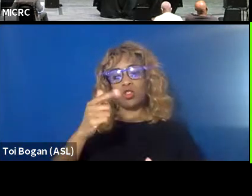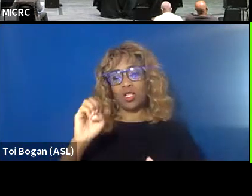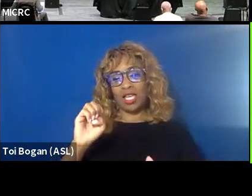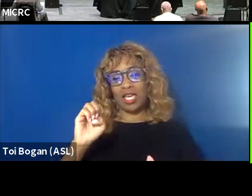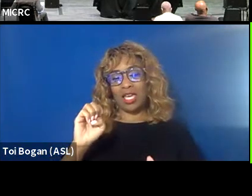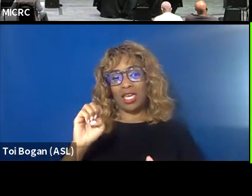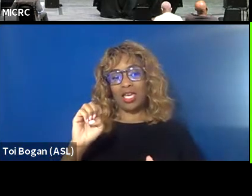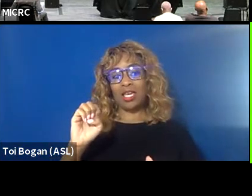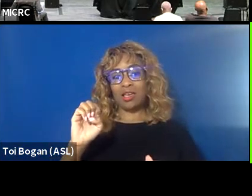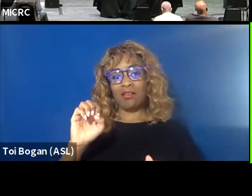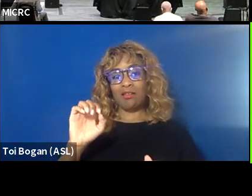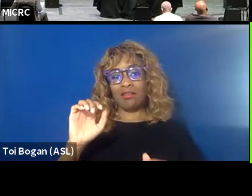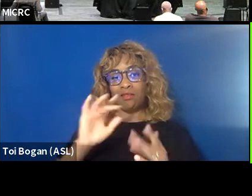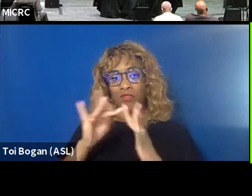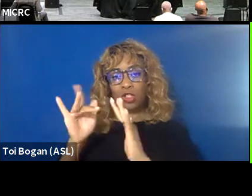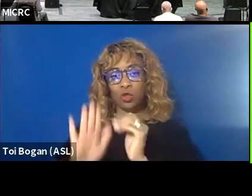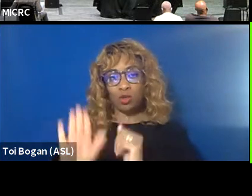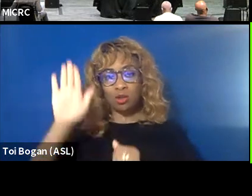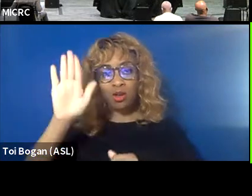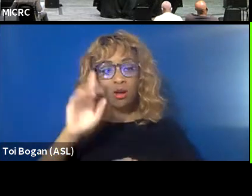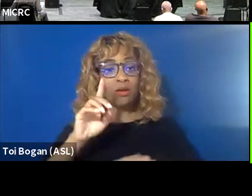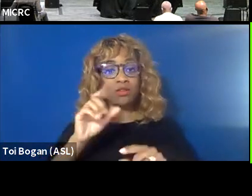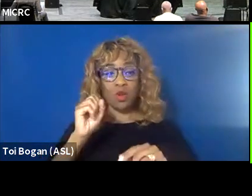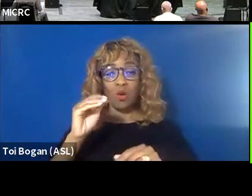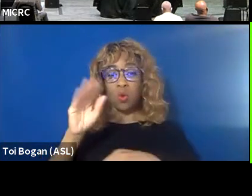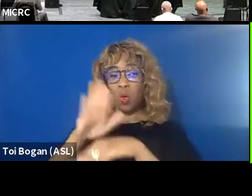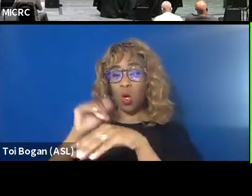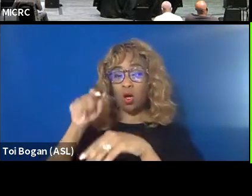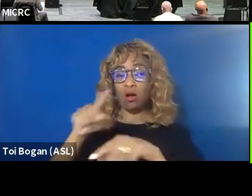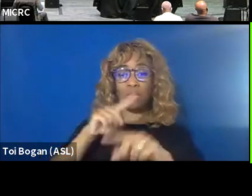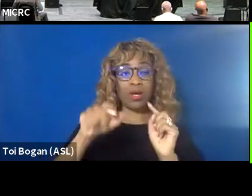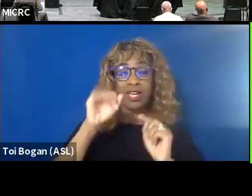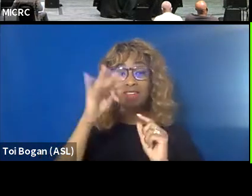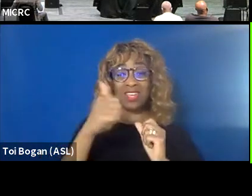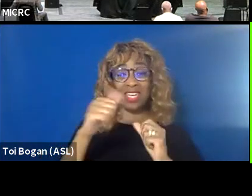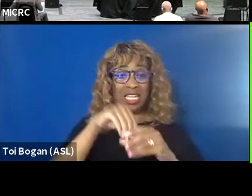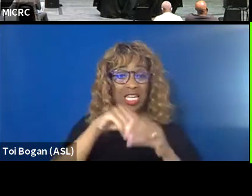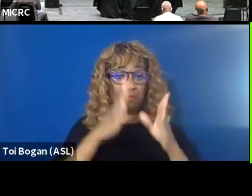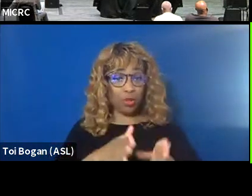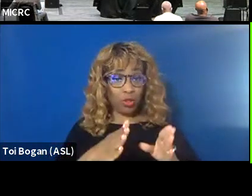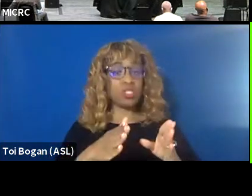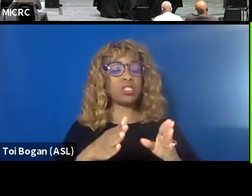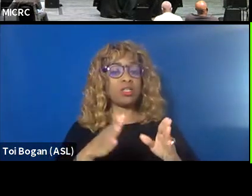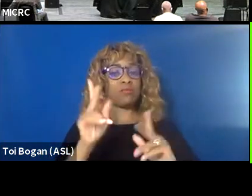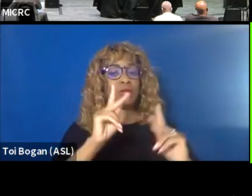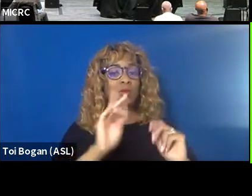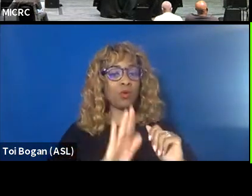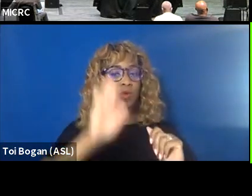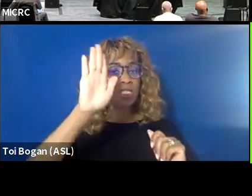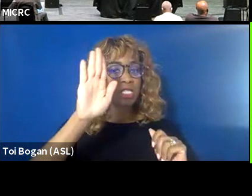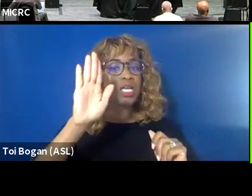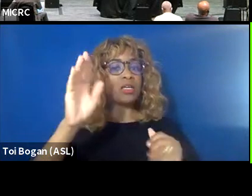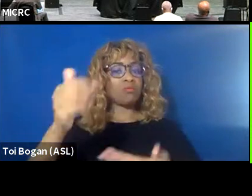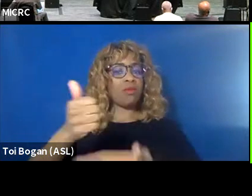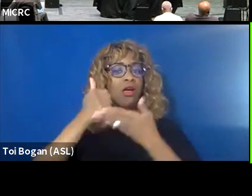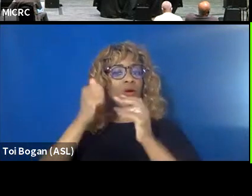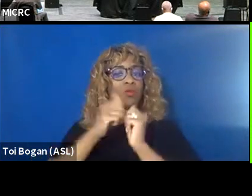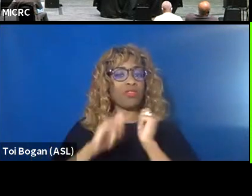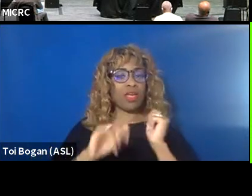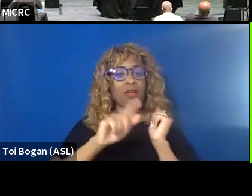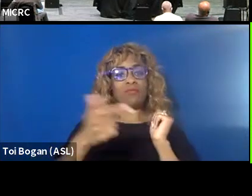her, but should there be any in-person hands, Vice Chair, please assist and support that. Commissioner Lang, you have the